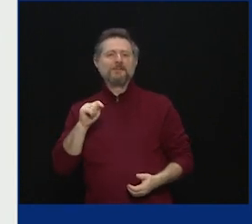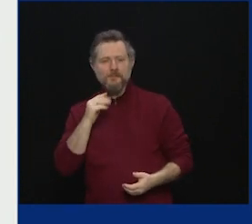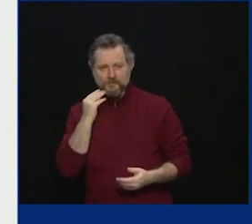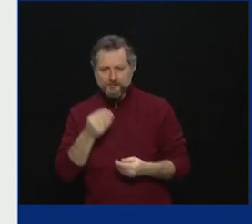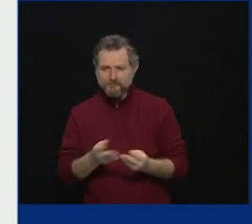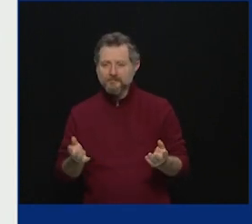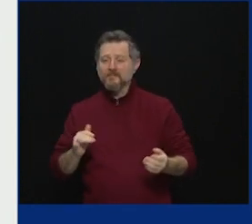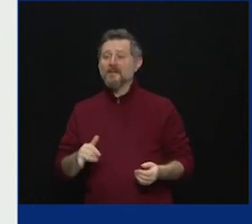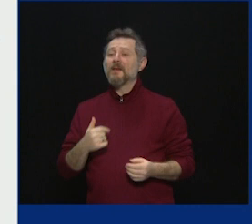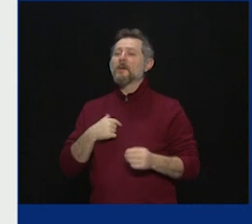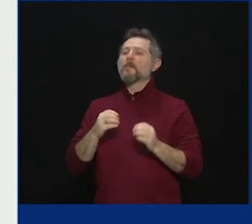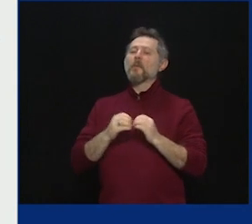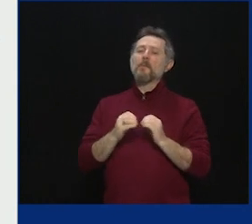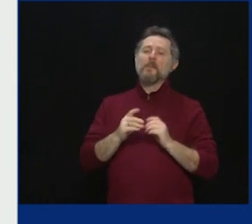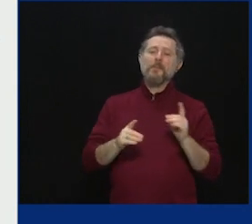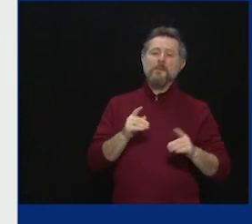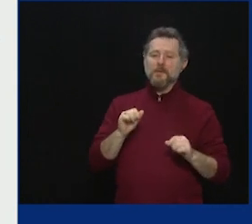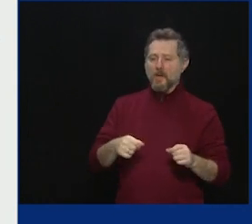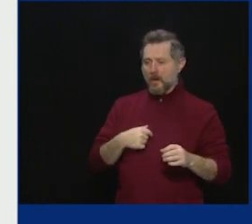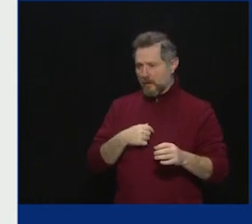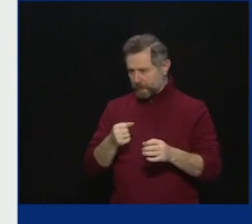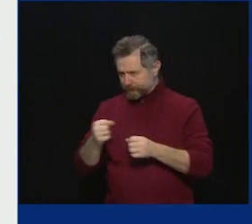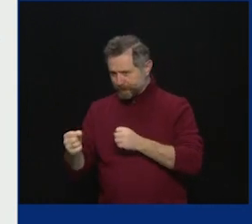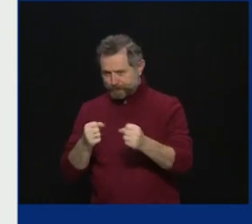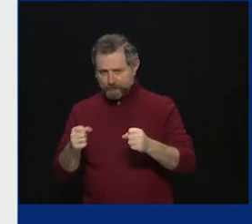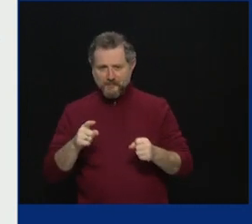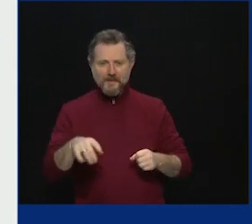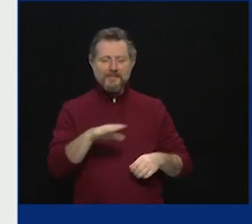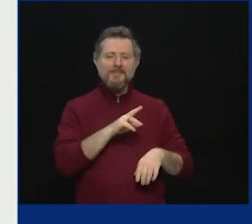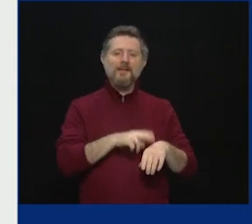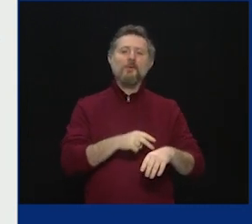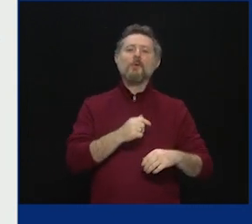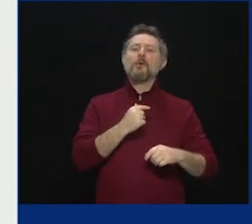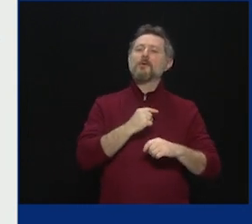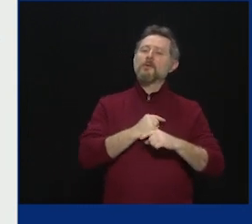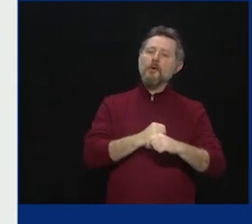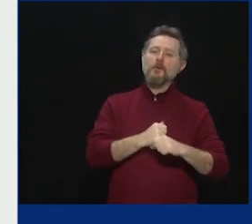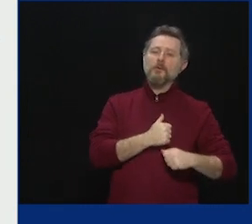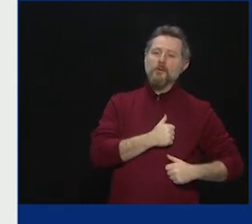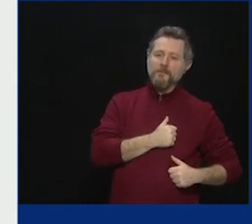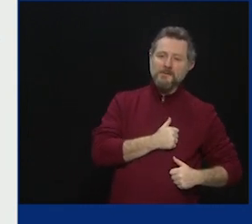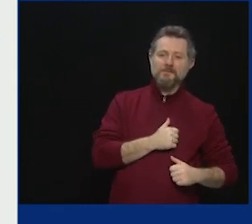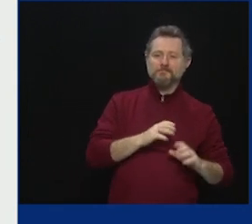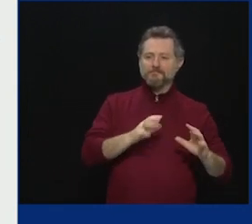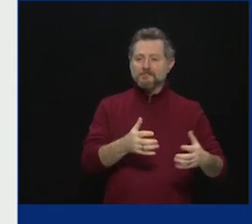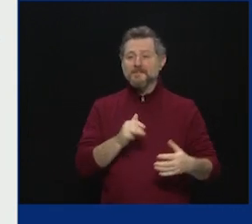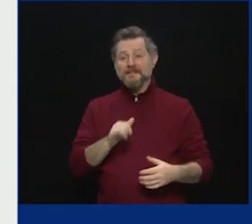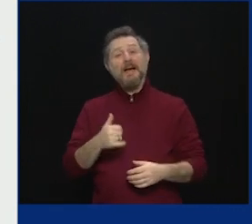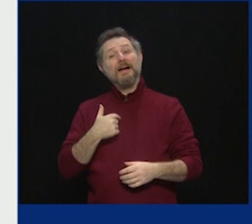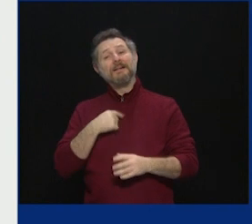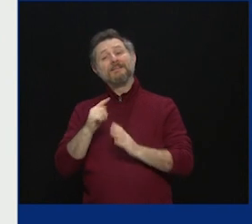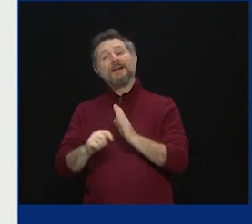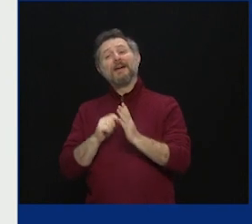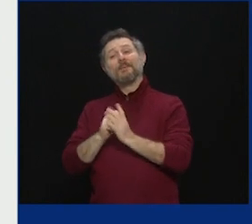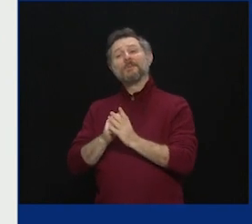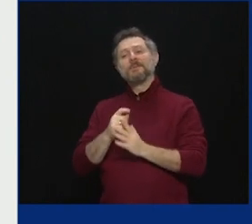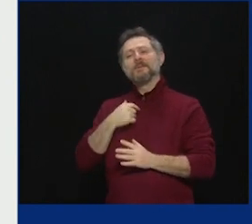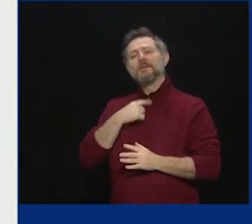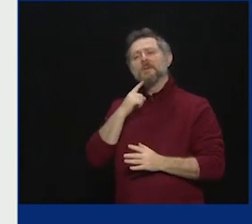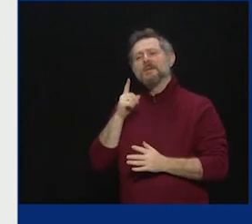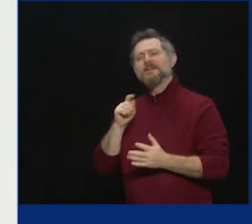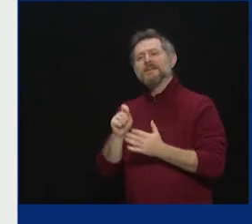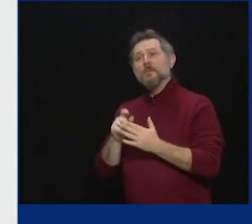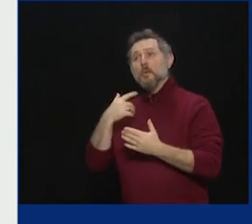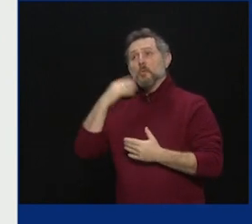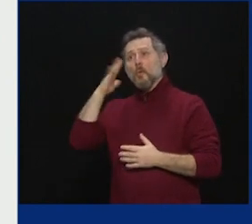to deploy people elsewhere, to bring in our National Guard. At the time, we didn't know exactly that would happen, but I knew I needed to be prepared, and that's what I did by